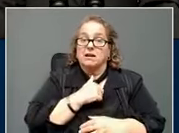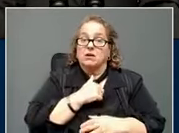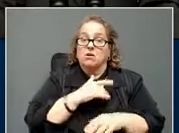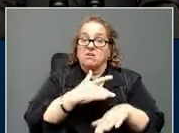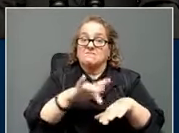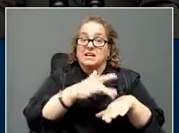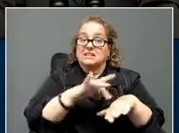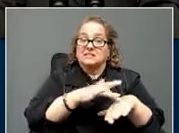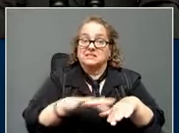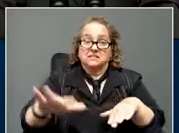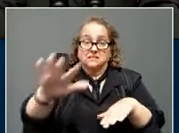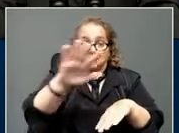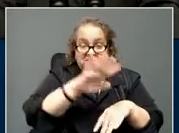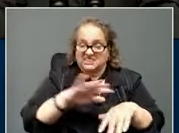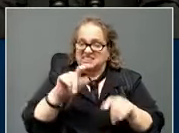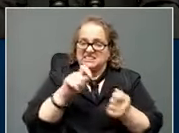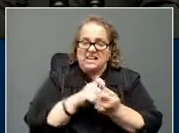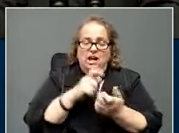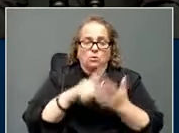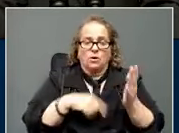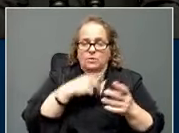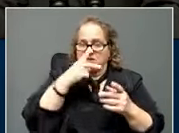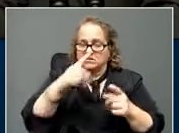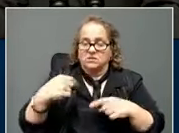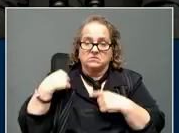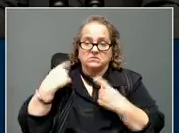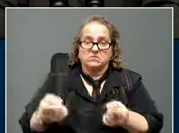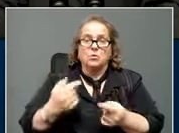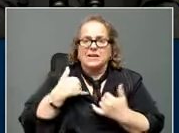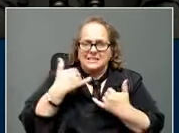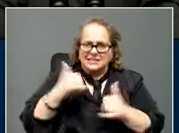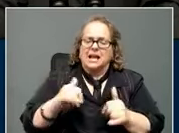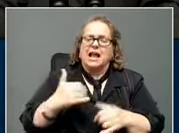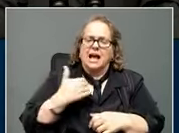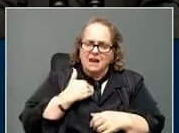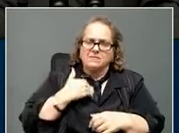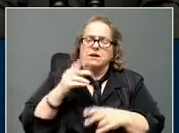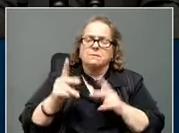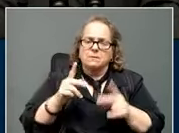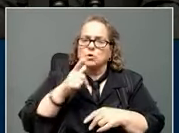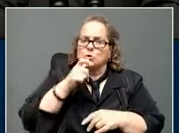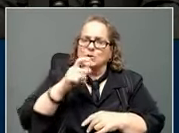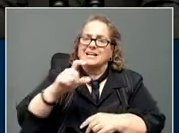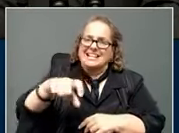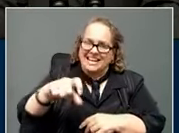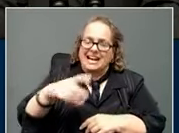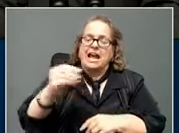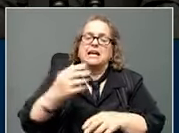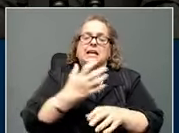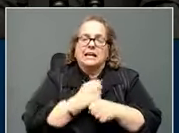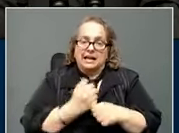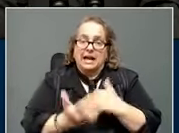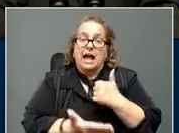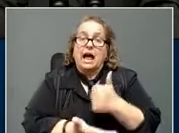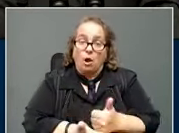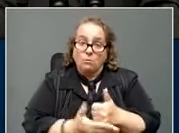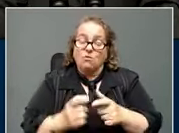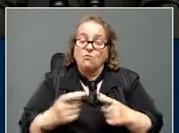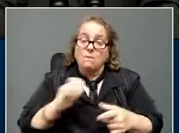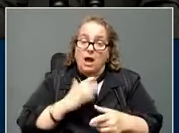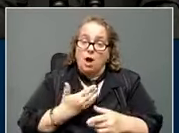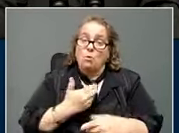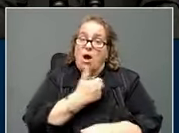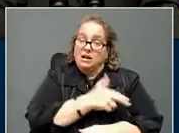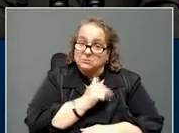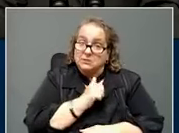we've seen the last several weeks. We still have people that need and are getting help from our medical facilities for